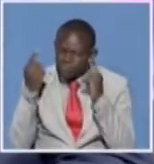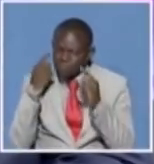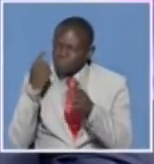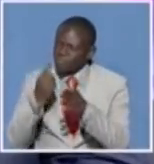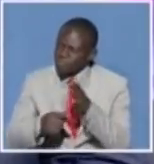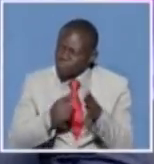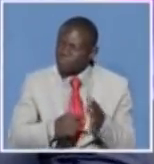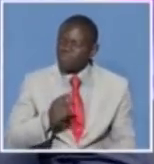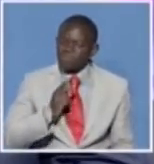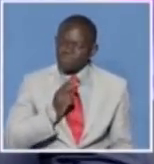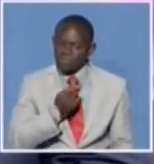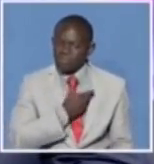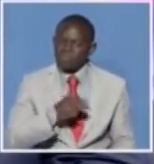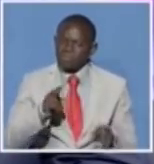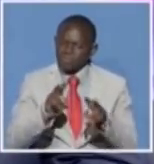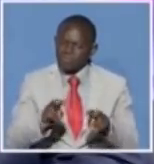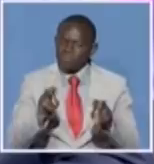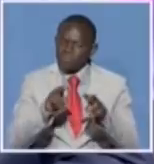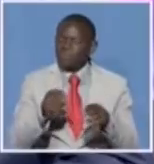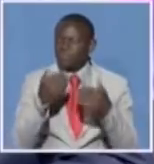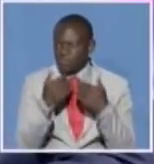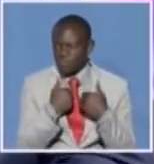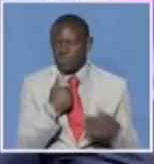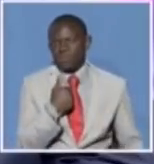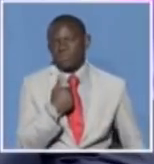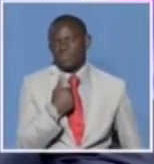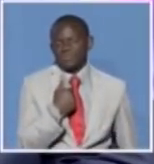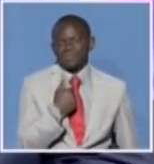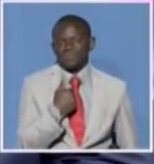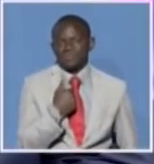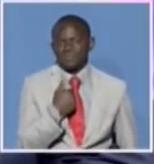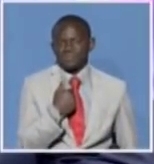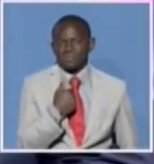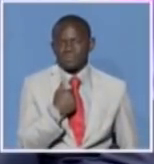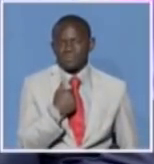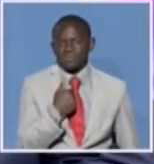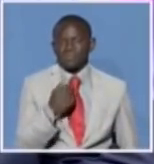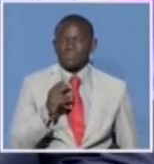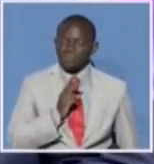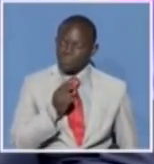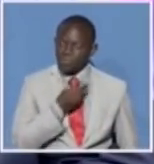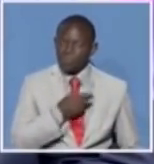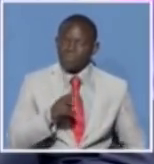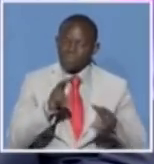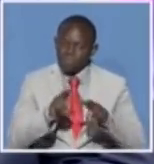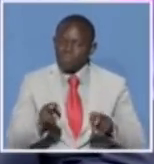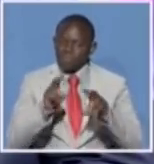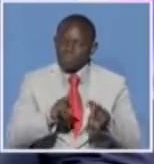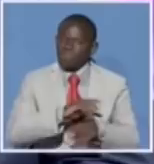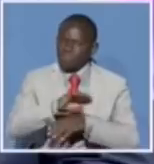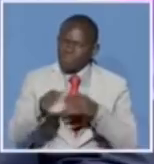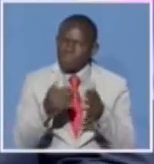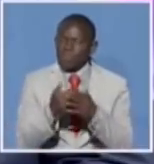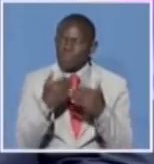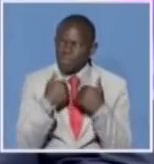without, following through. And where we have information, we will use that information to help us make appropriate For